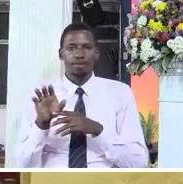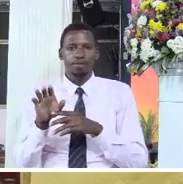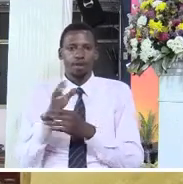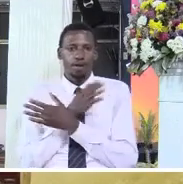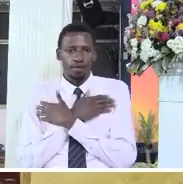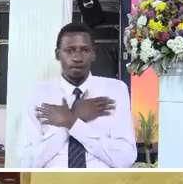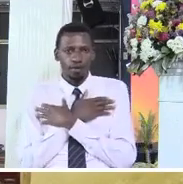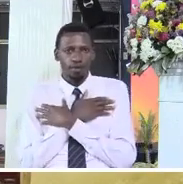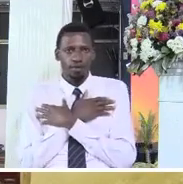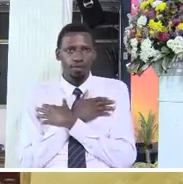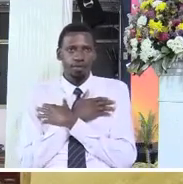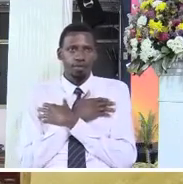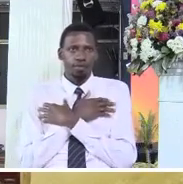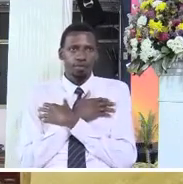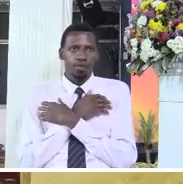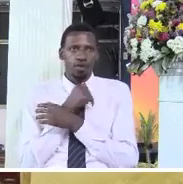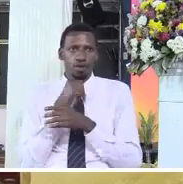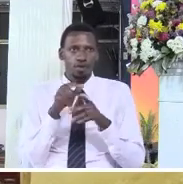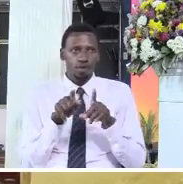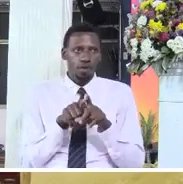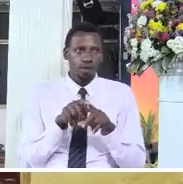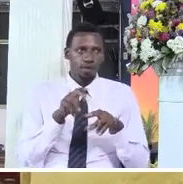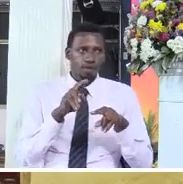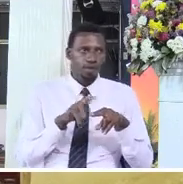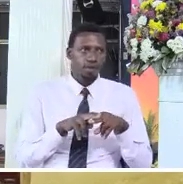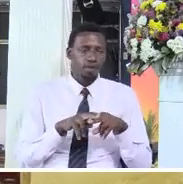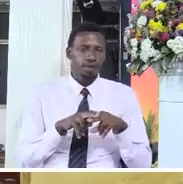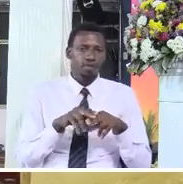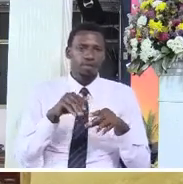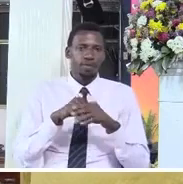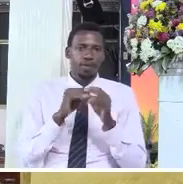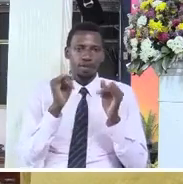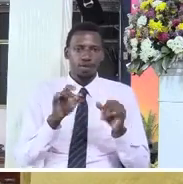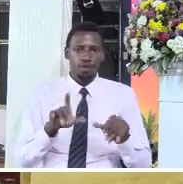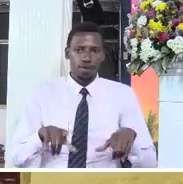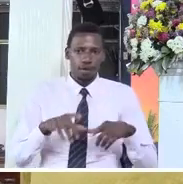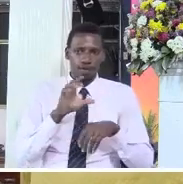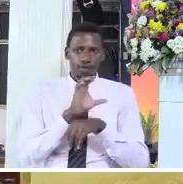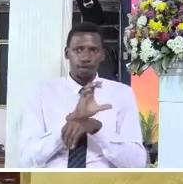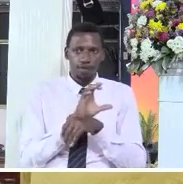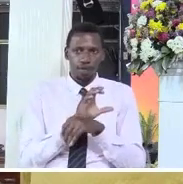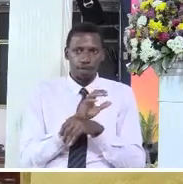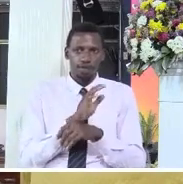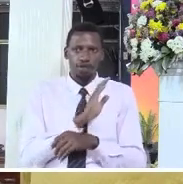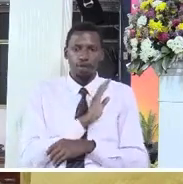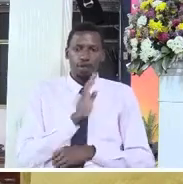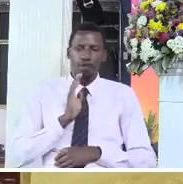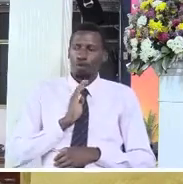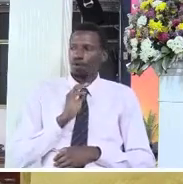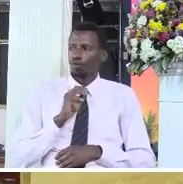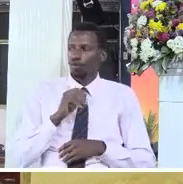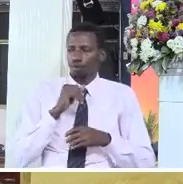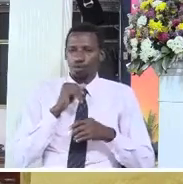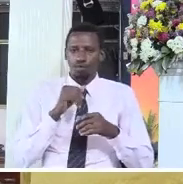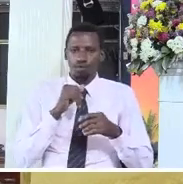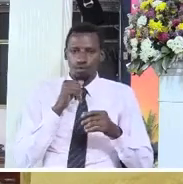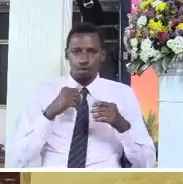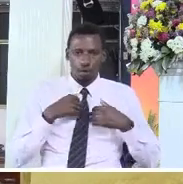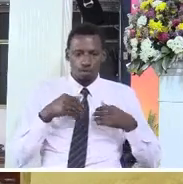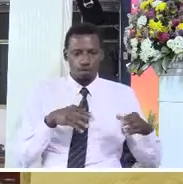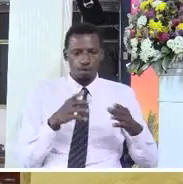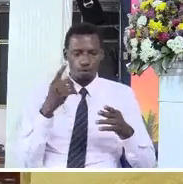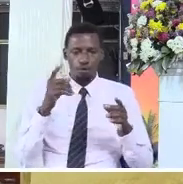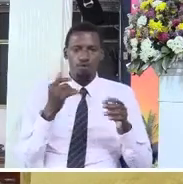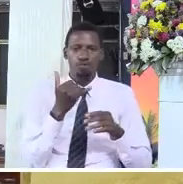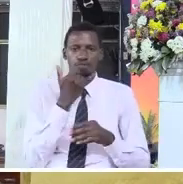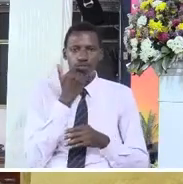sitting in the Newlife church board. There is no room for mistakes. But at least it is a safer space when